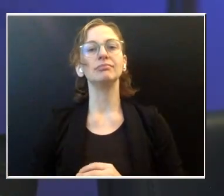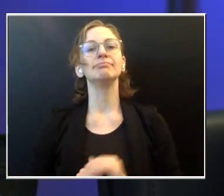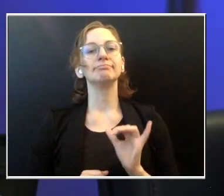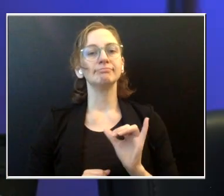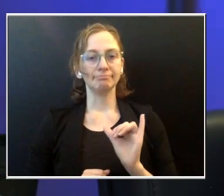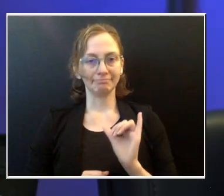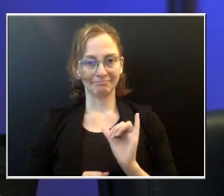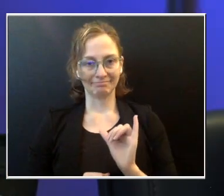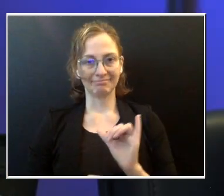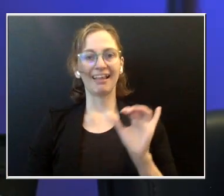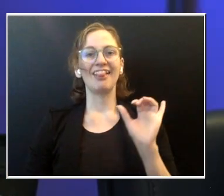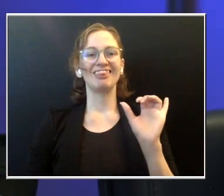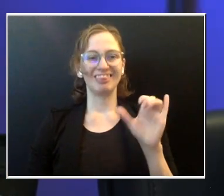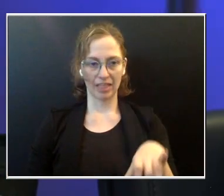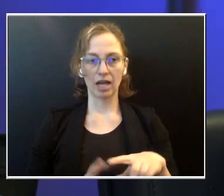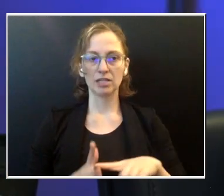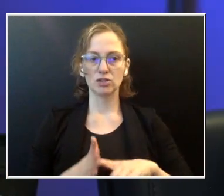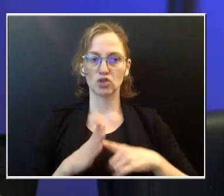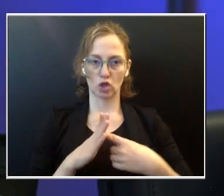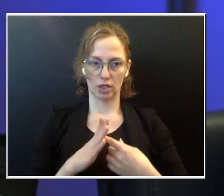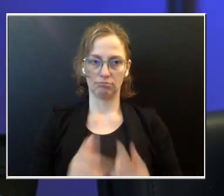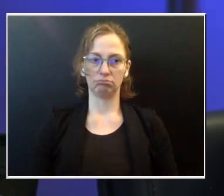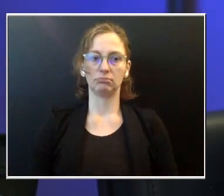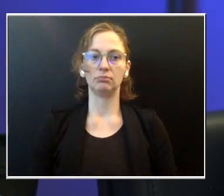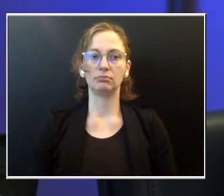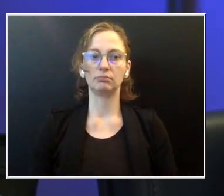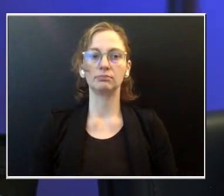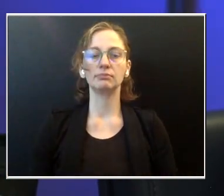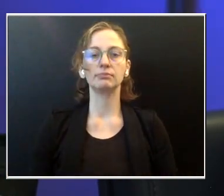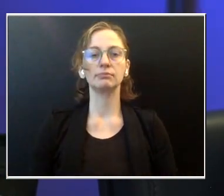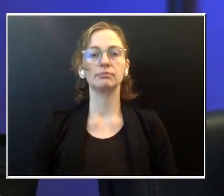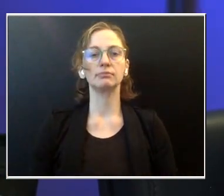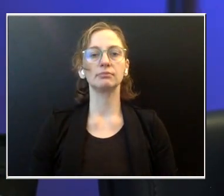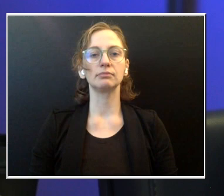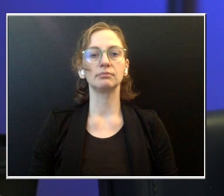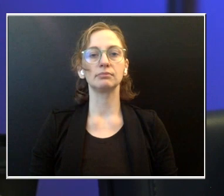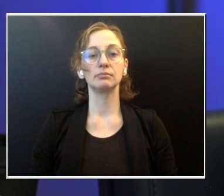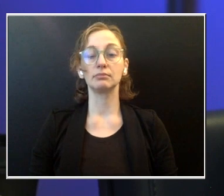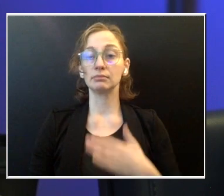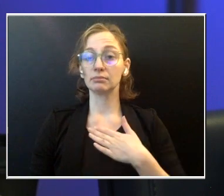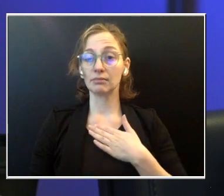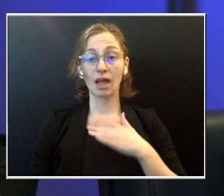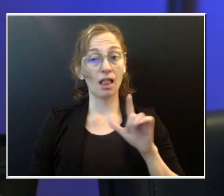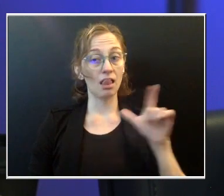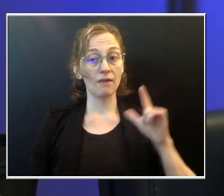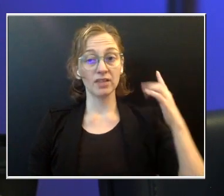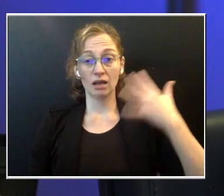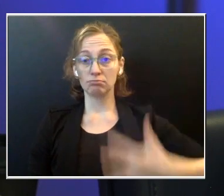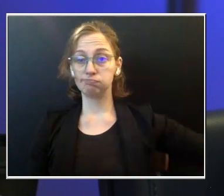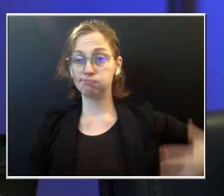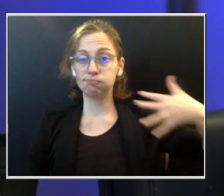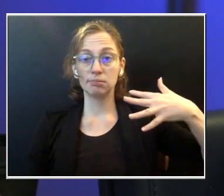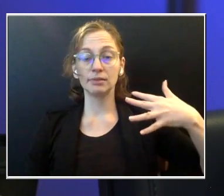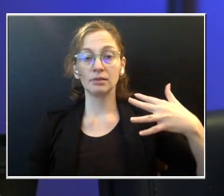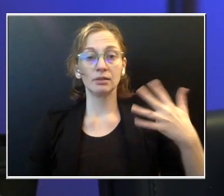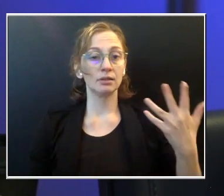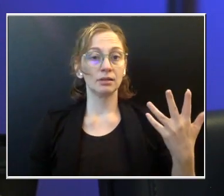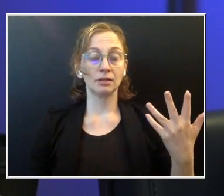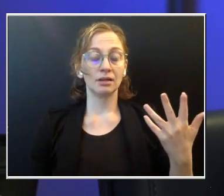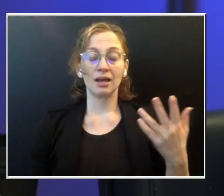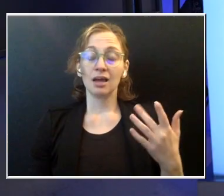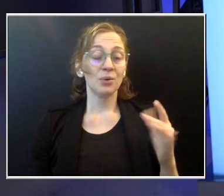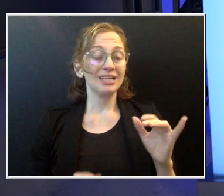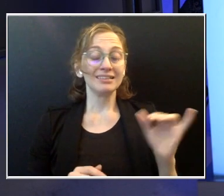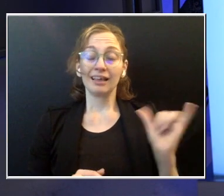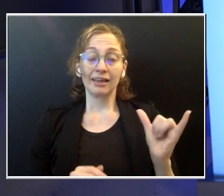started. And my entire left side of my chest was pretty much an open wound. So that